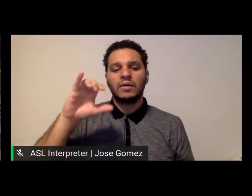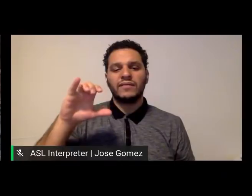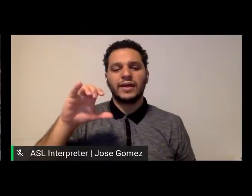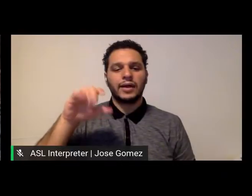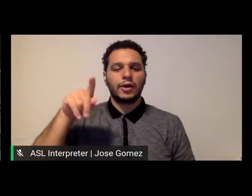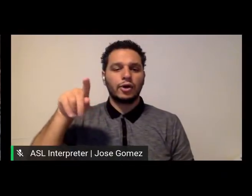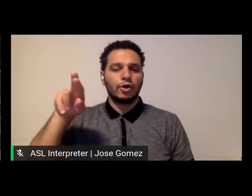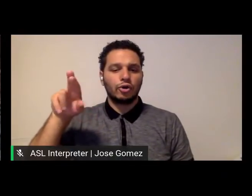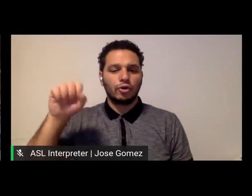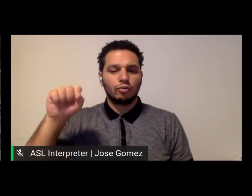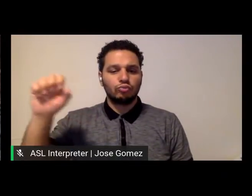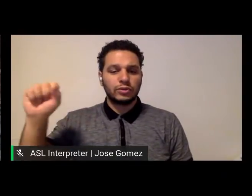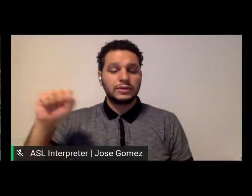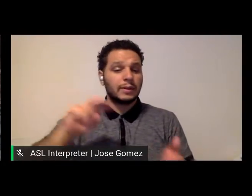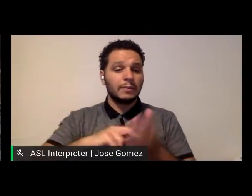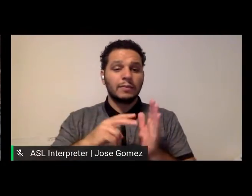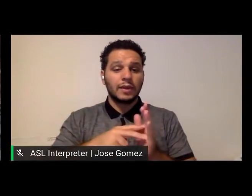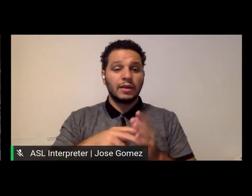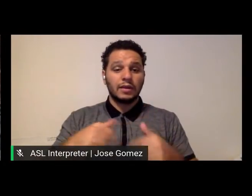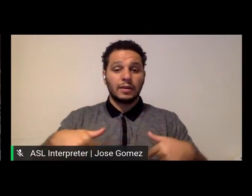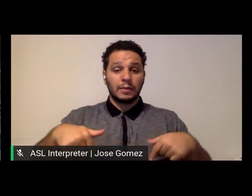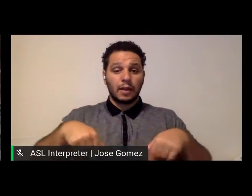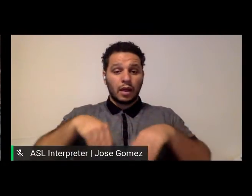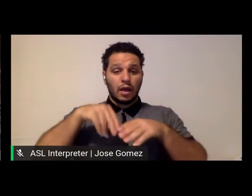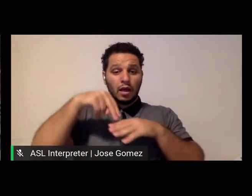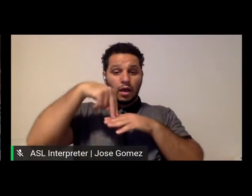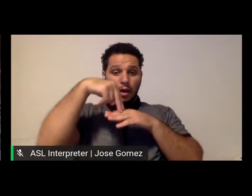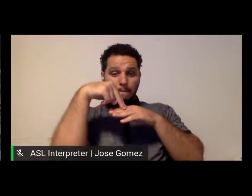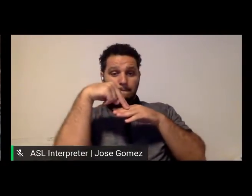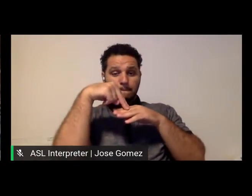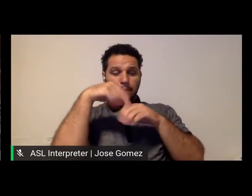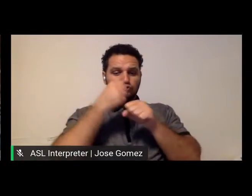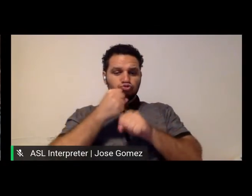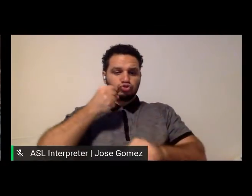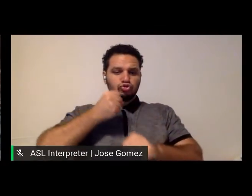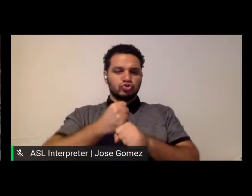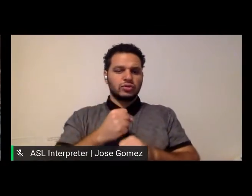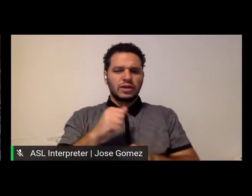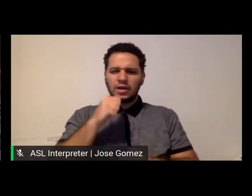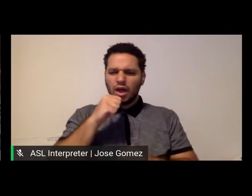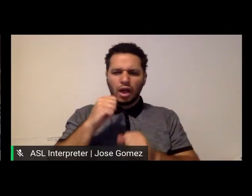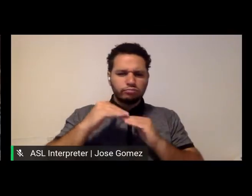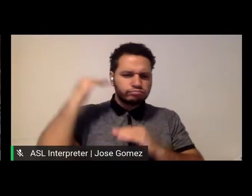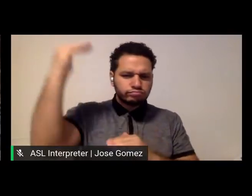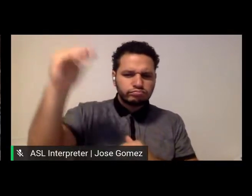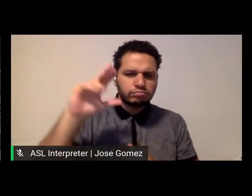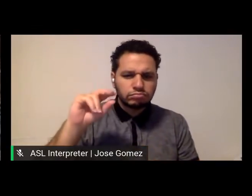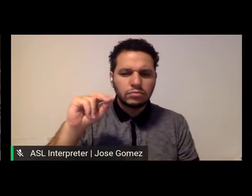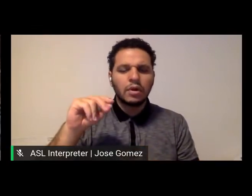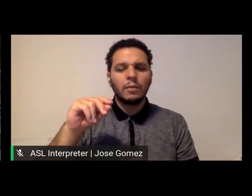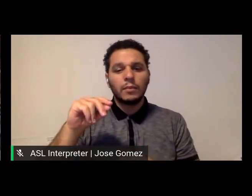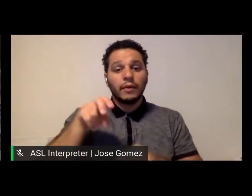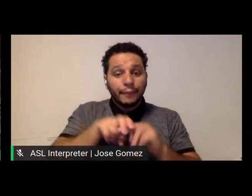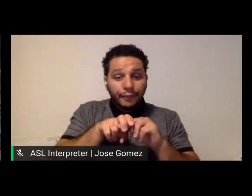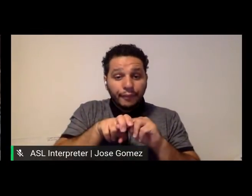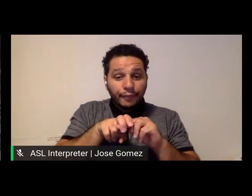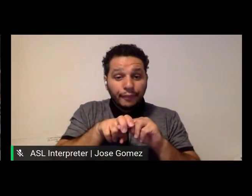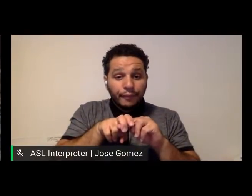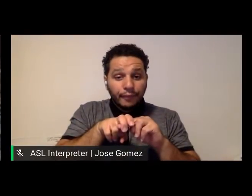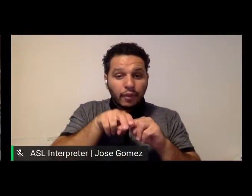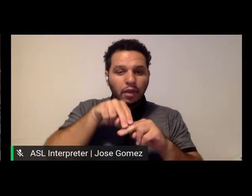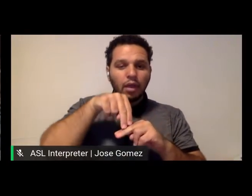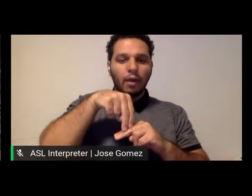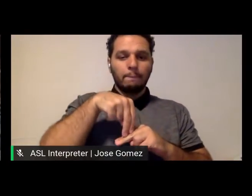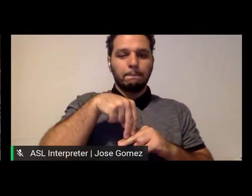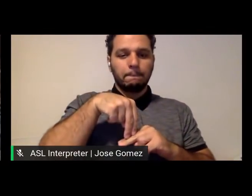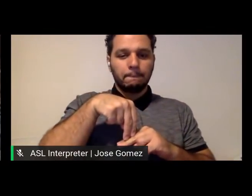and lengthen out the sides. Not anything too extreme, just the opposite of what you've been doing probably all day, right? So